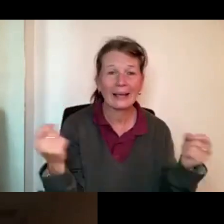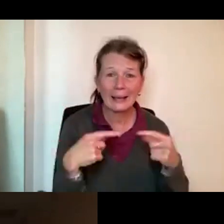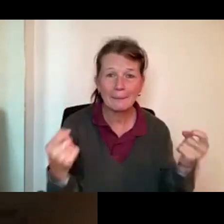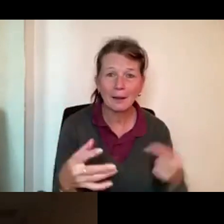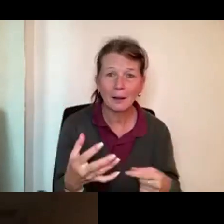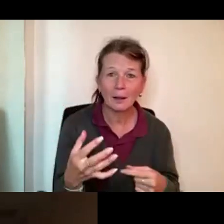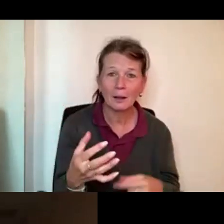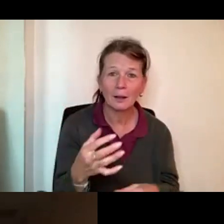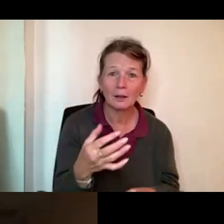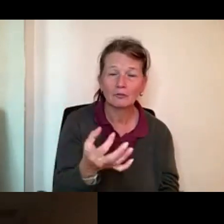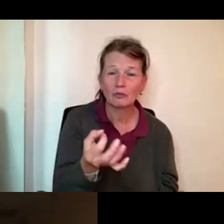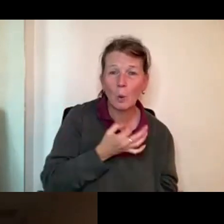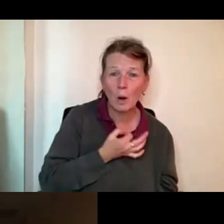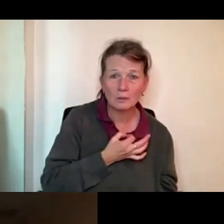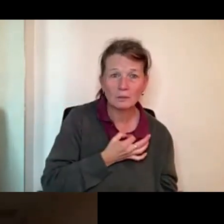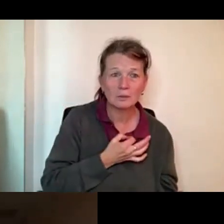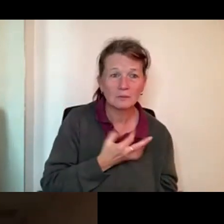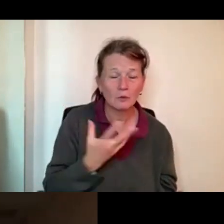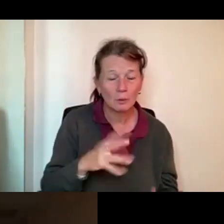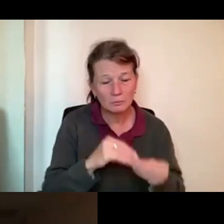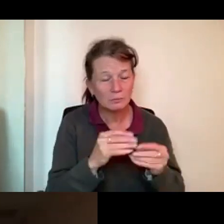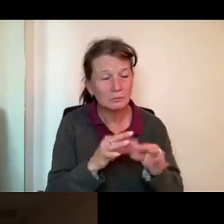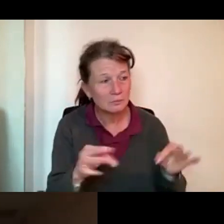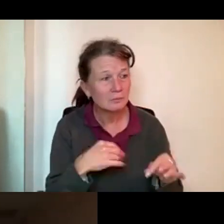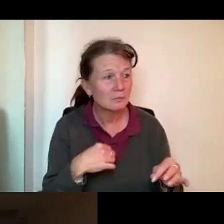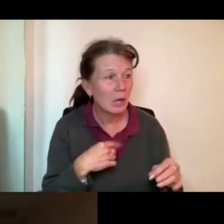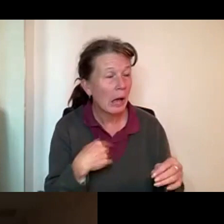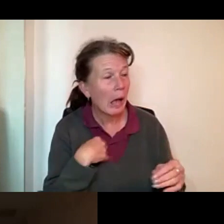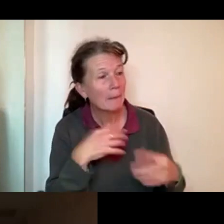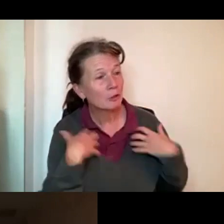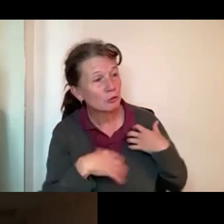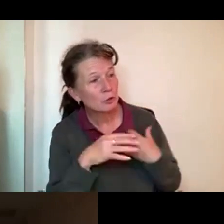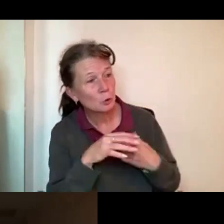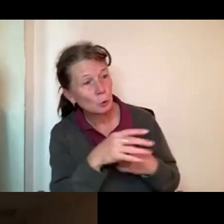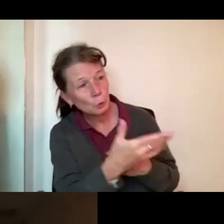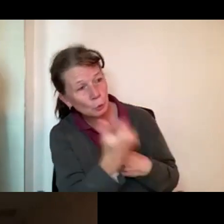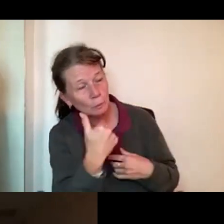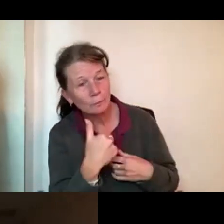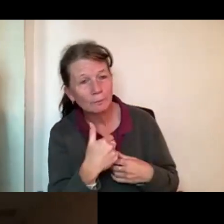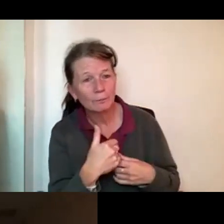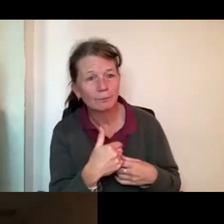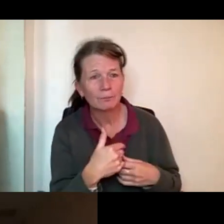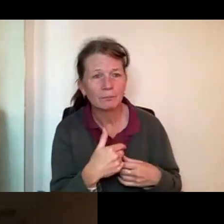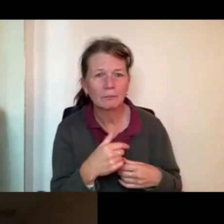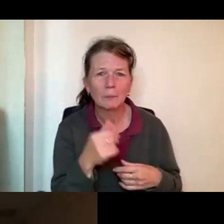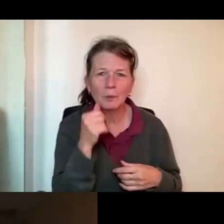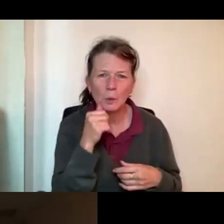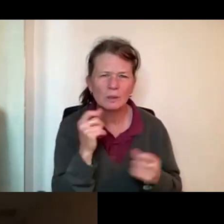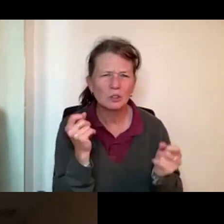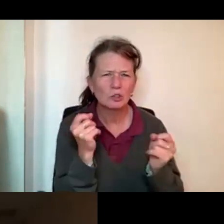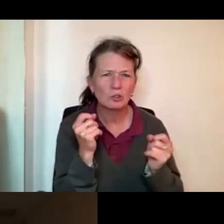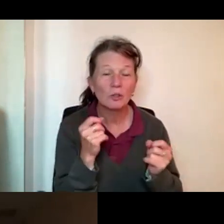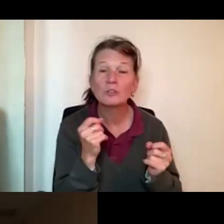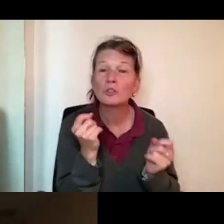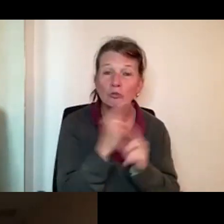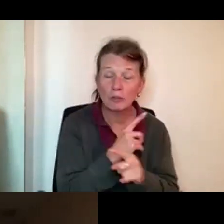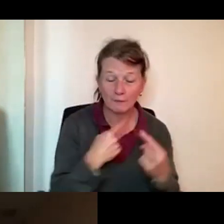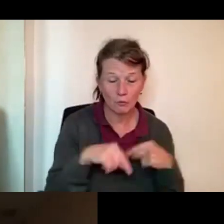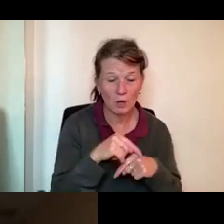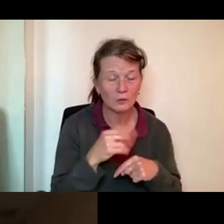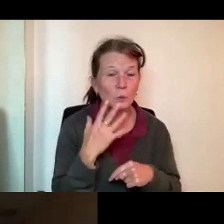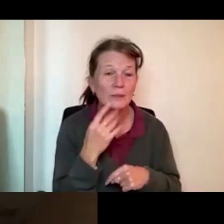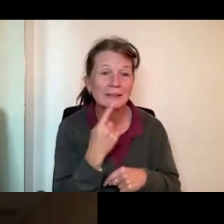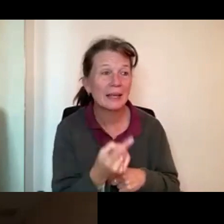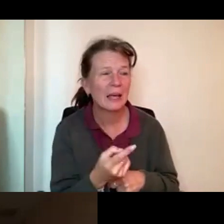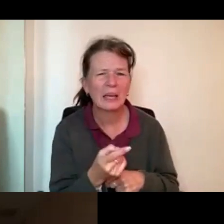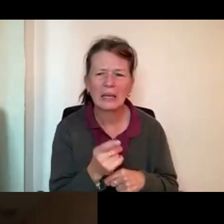from composers who say, hey, I would love to write for you, interested in writing for you. And the emails that are always strange to us are the ones that say, well, what are you